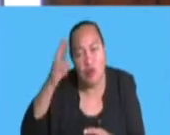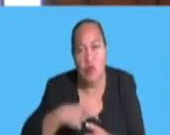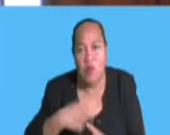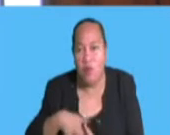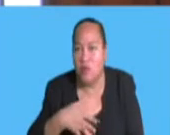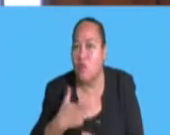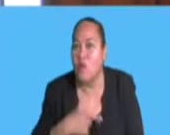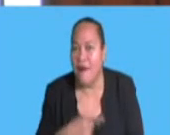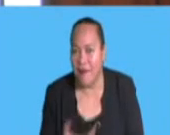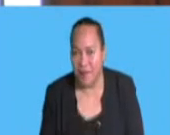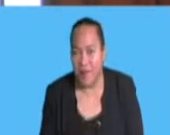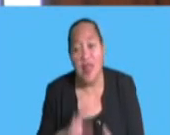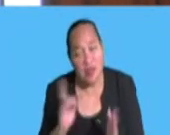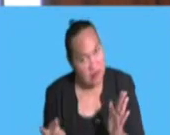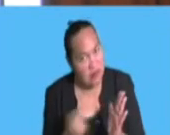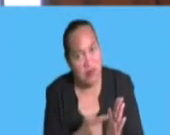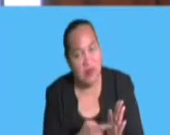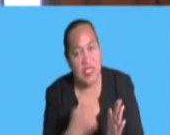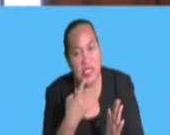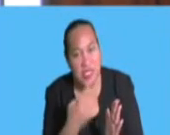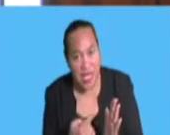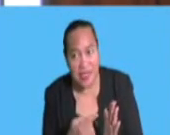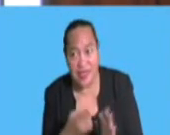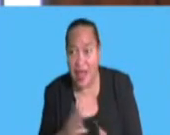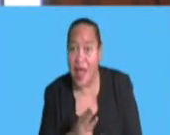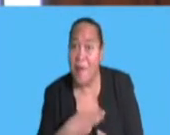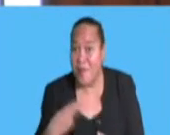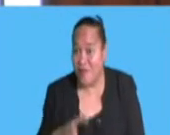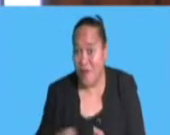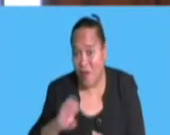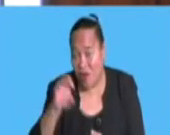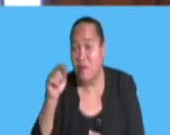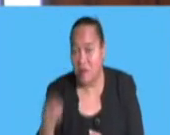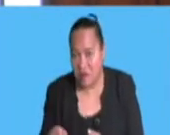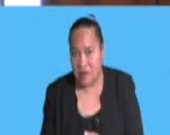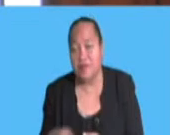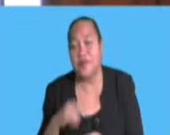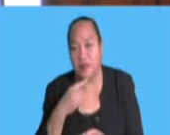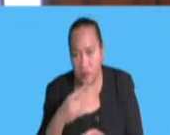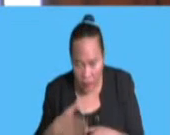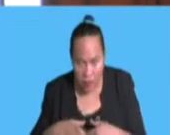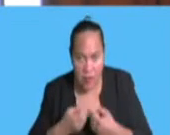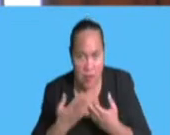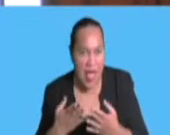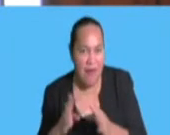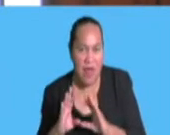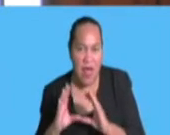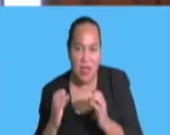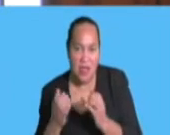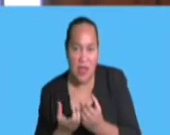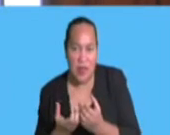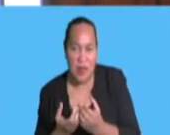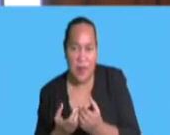requisition requirements mandated by the Minister for Economy and the type of scrutiny which we will require later in Supply Committee hearings. And